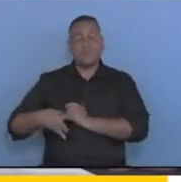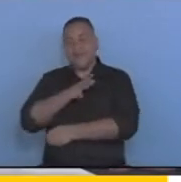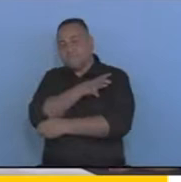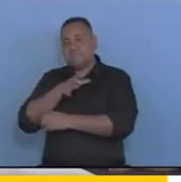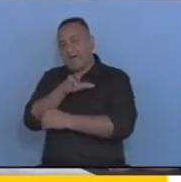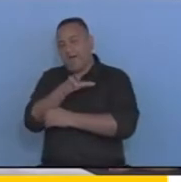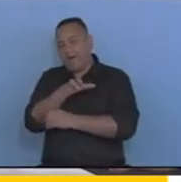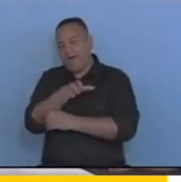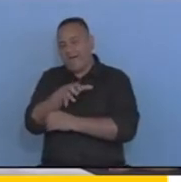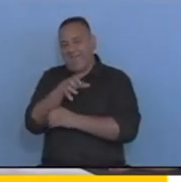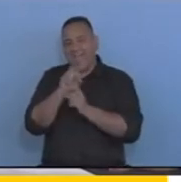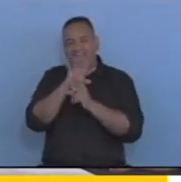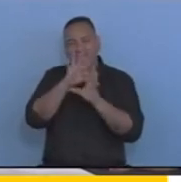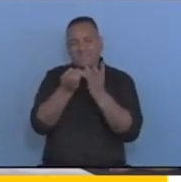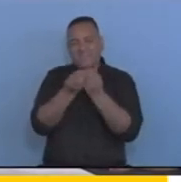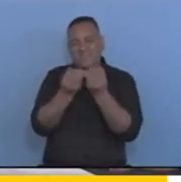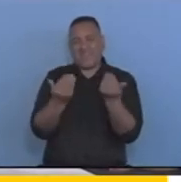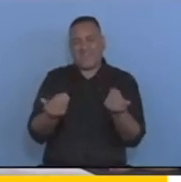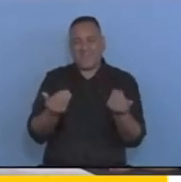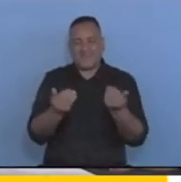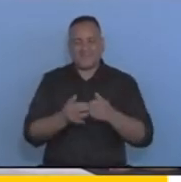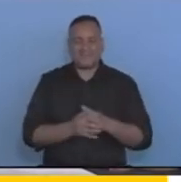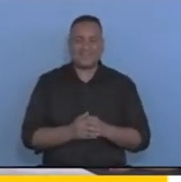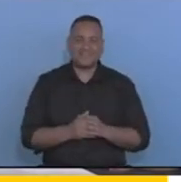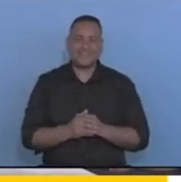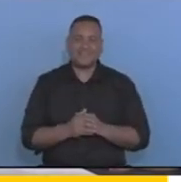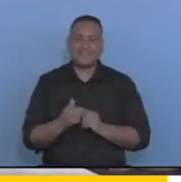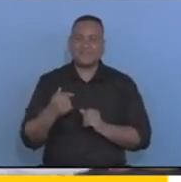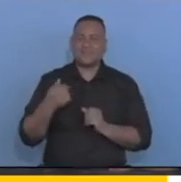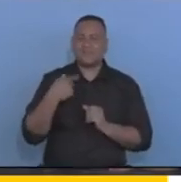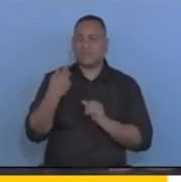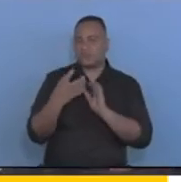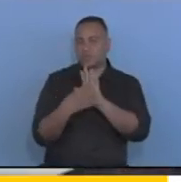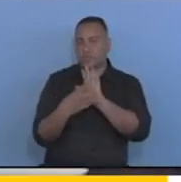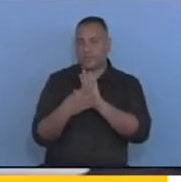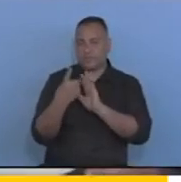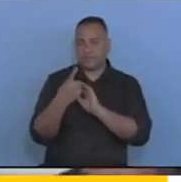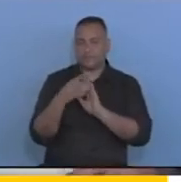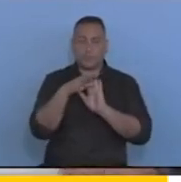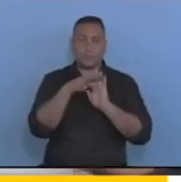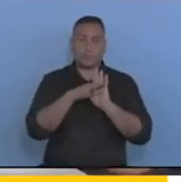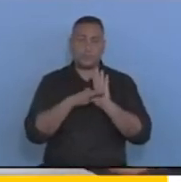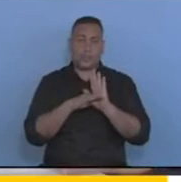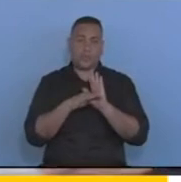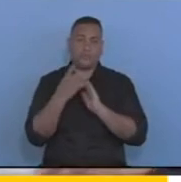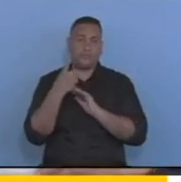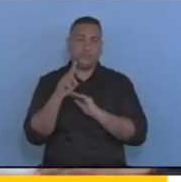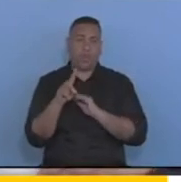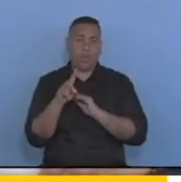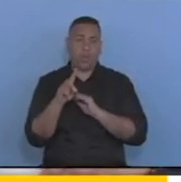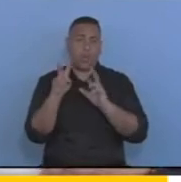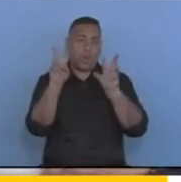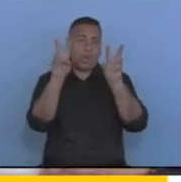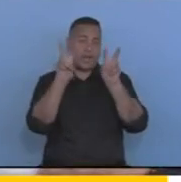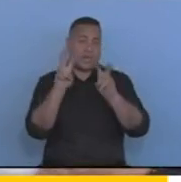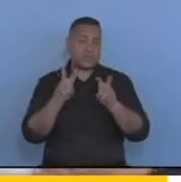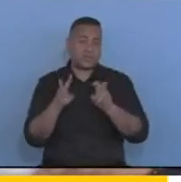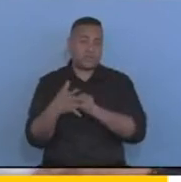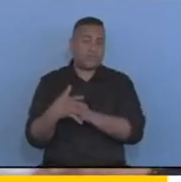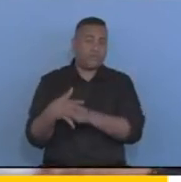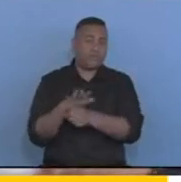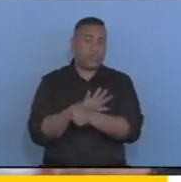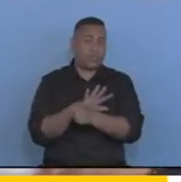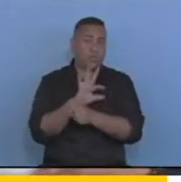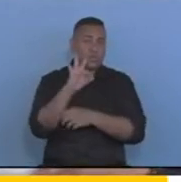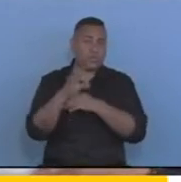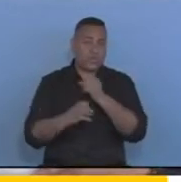scenario. Recently, we had a new program we're running, enrollment for heavy current electrical. It's a full 3-year apprenticeship. So